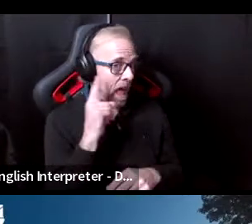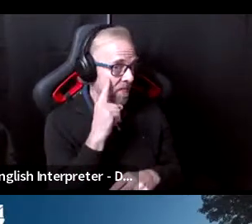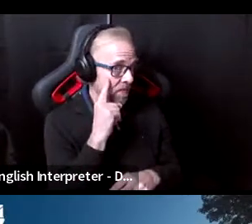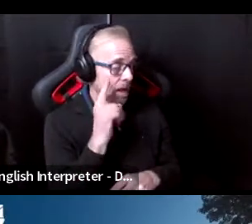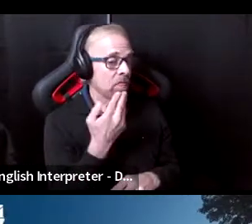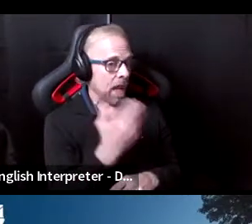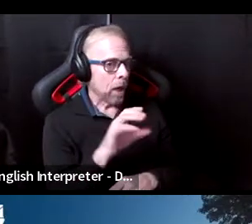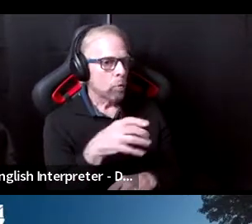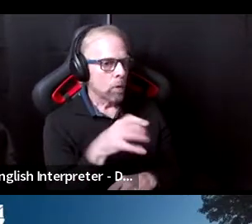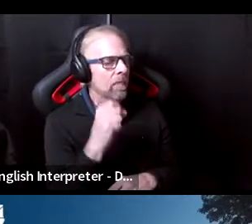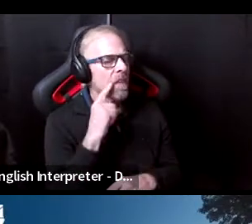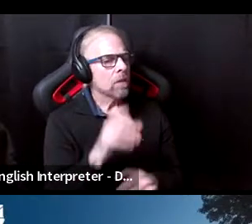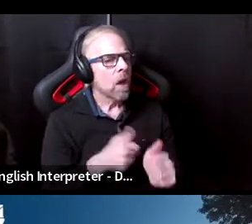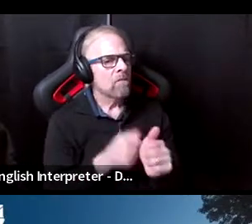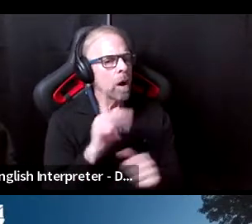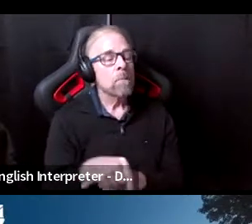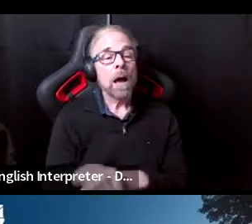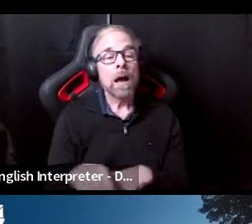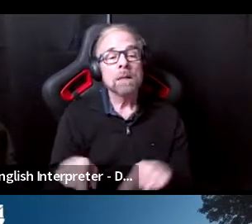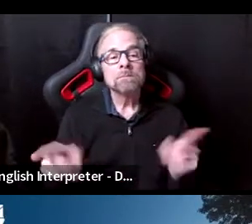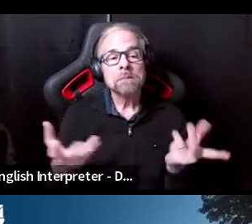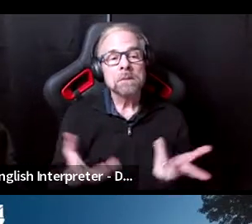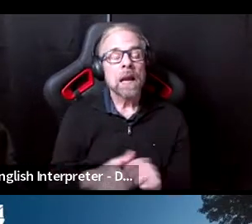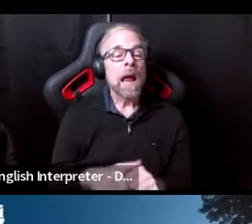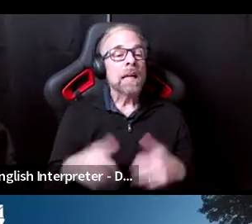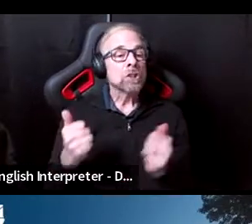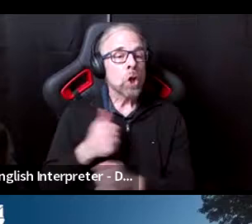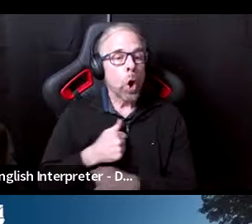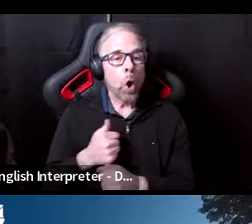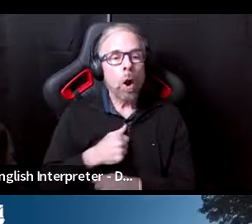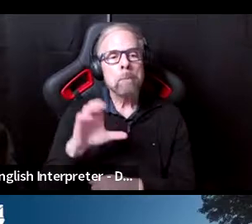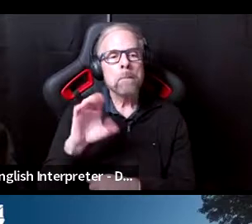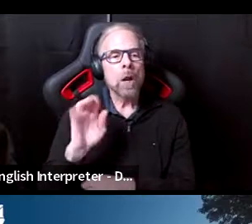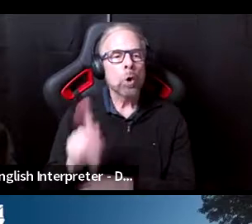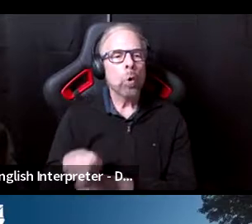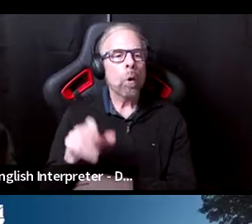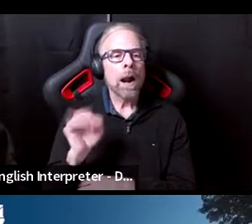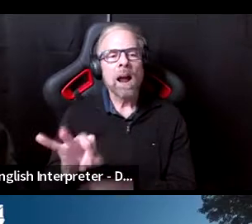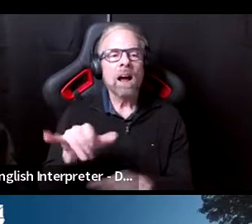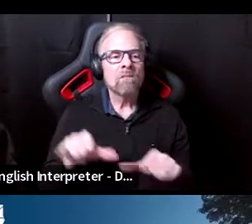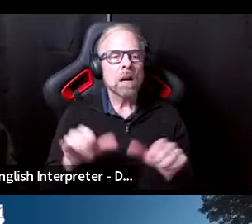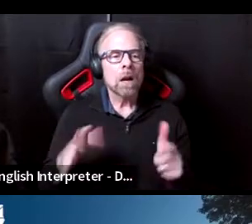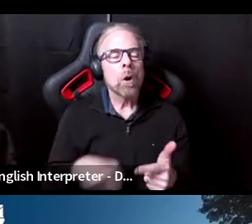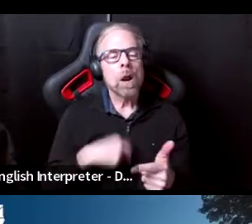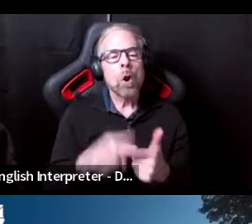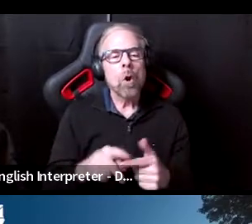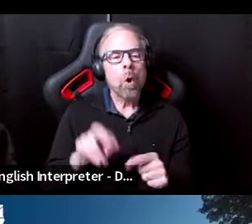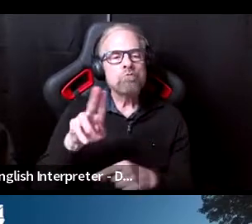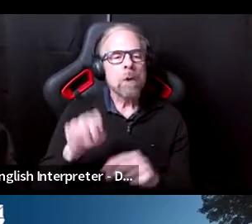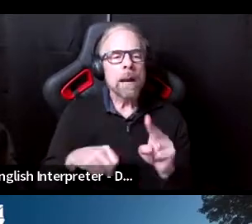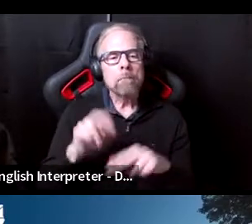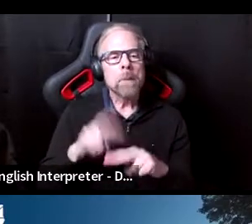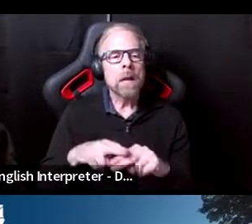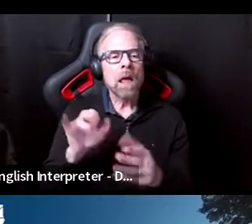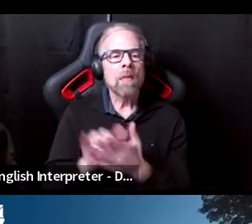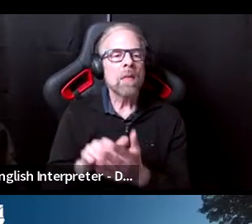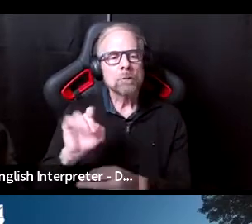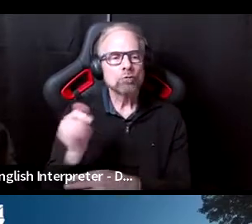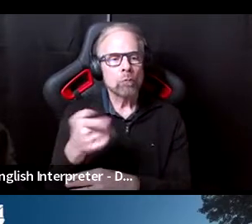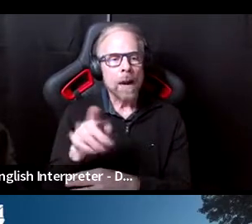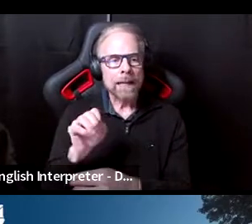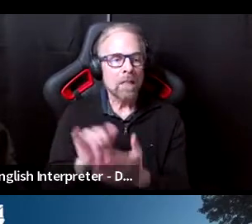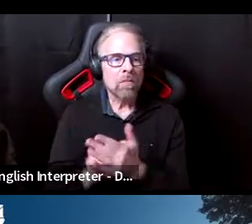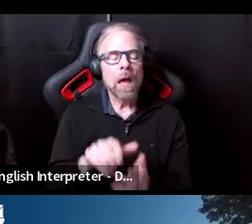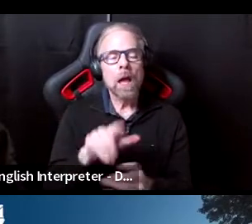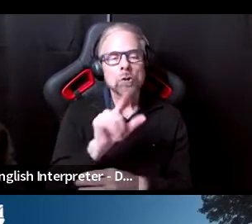question. As the Army Corps of Engineers rebuilds the dredge Yaquina in 2030 to 2035,